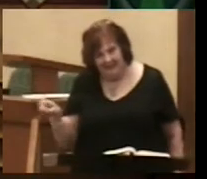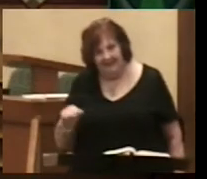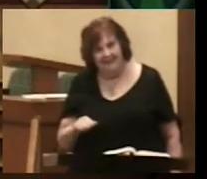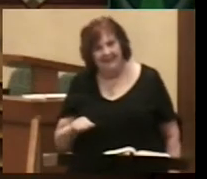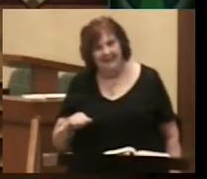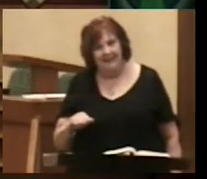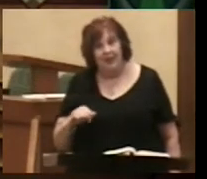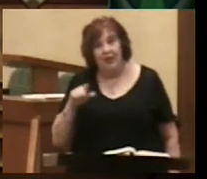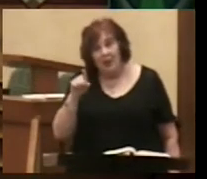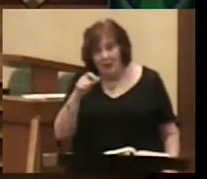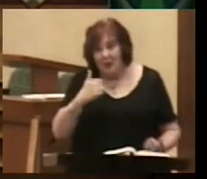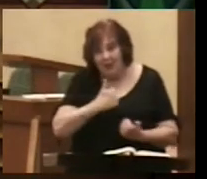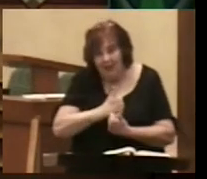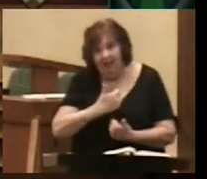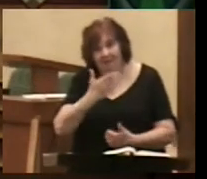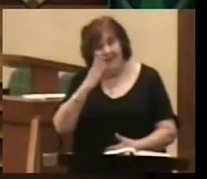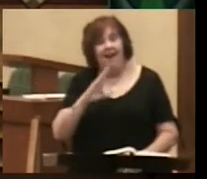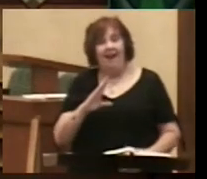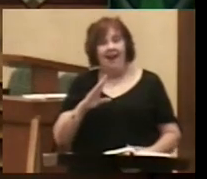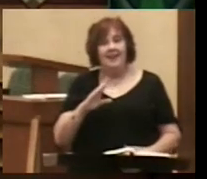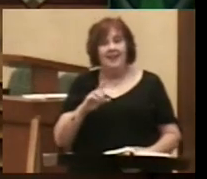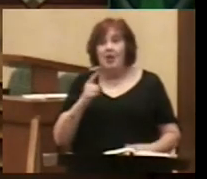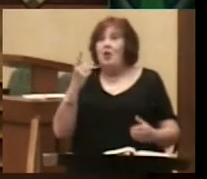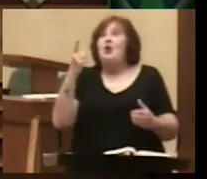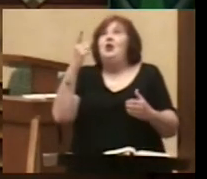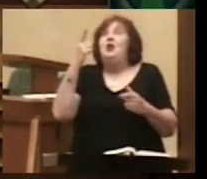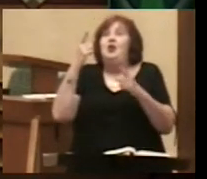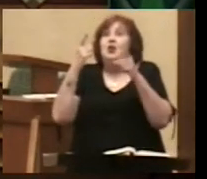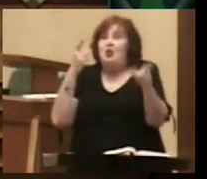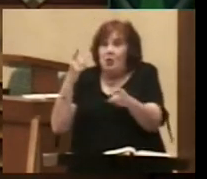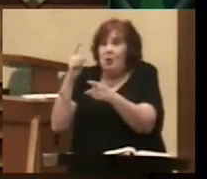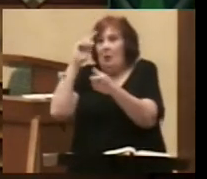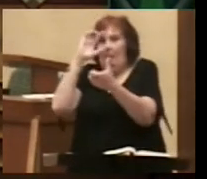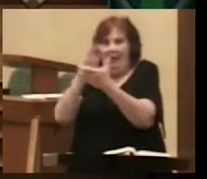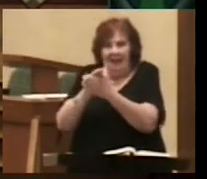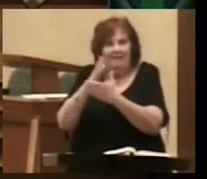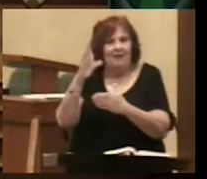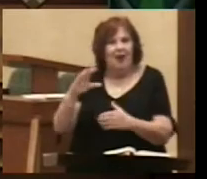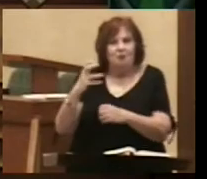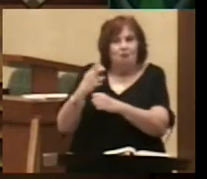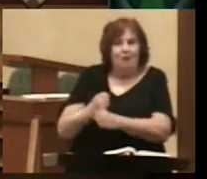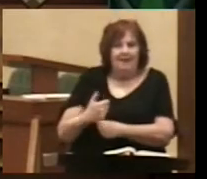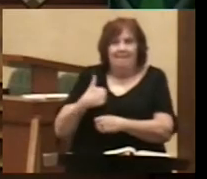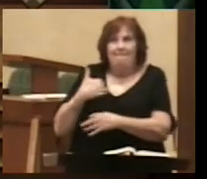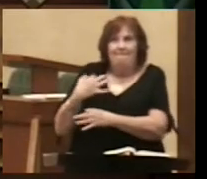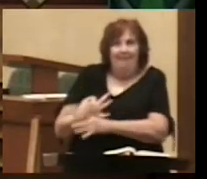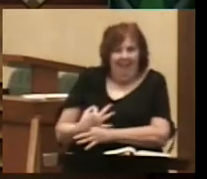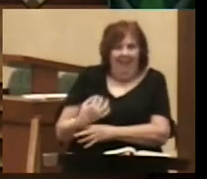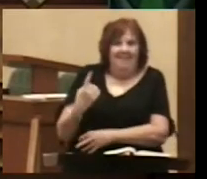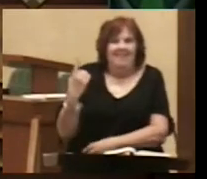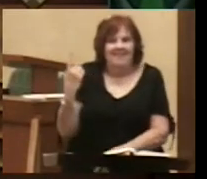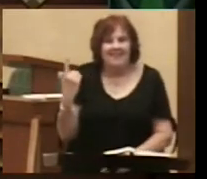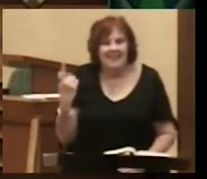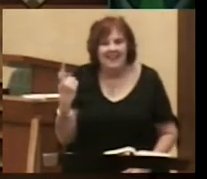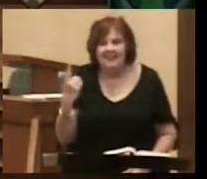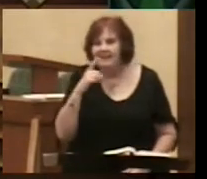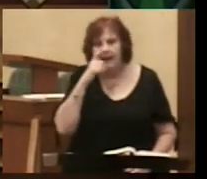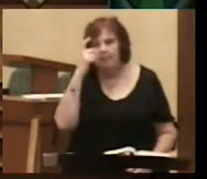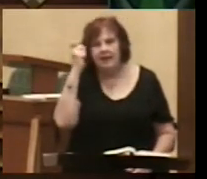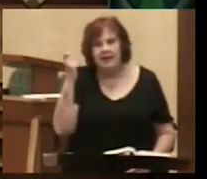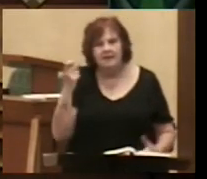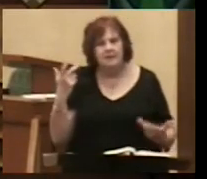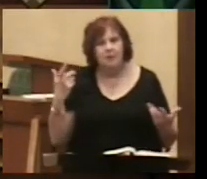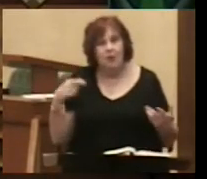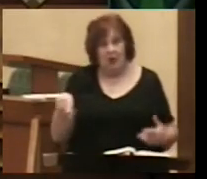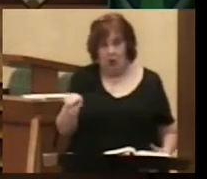You love God. You believe God. You trust and have faith in God, not because of what you